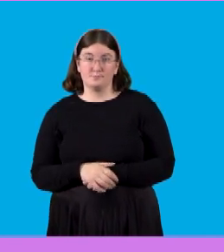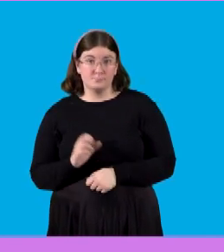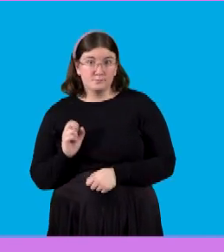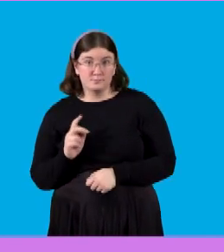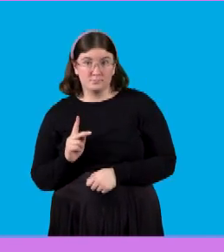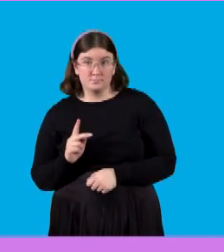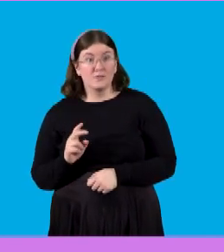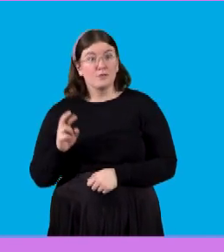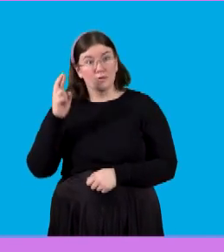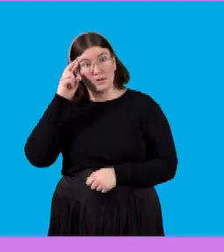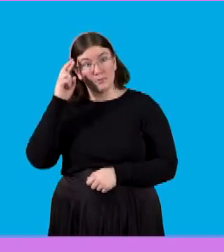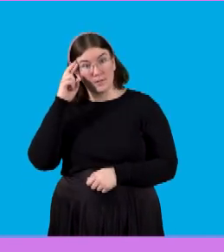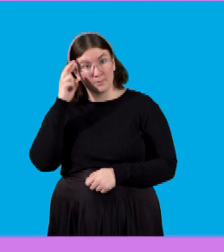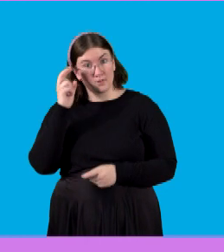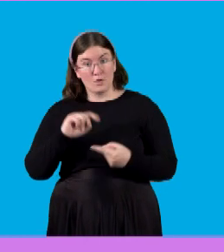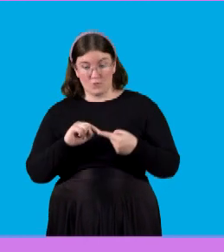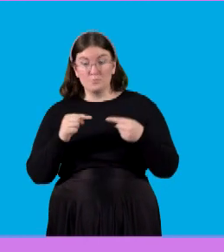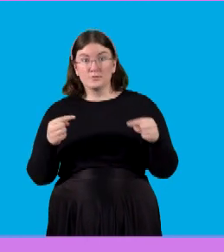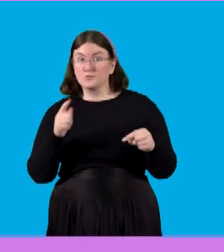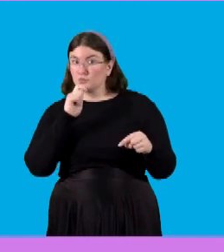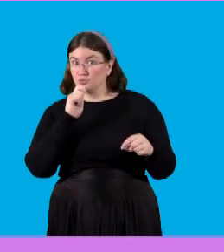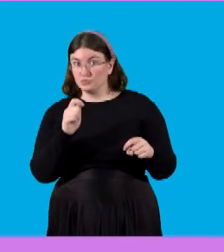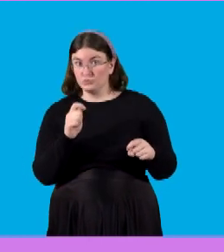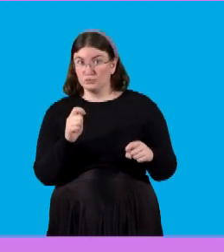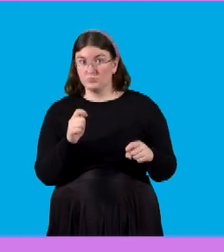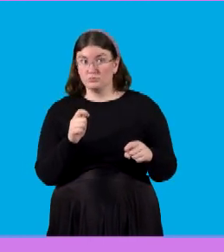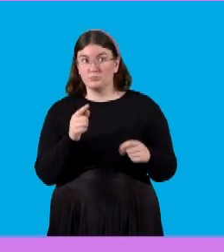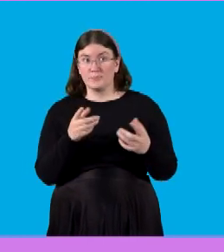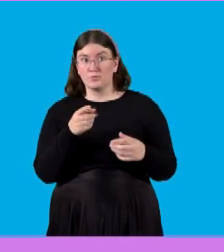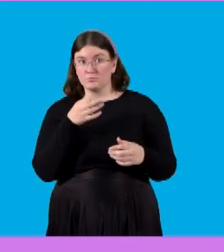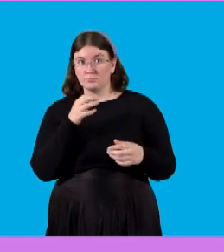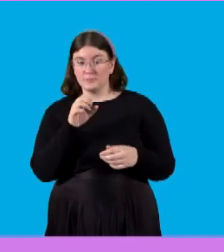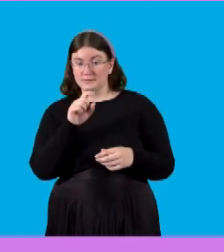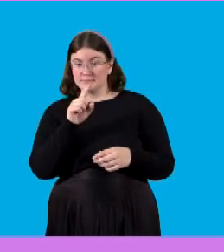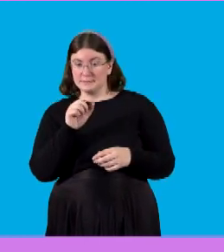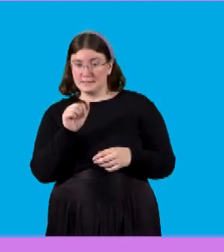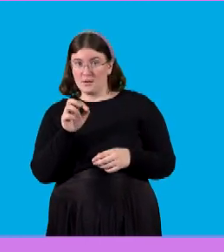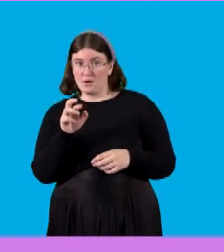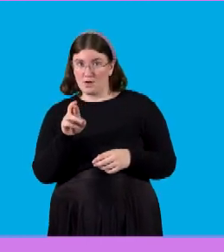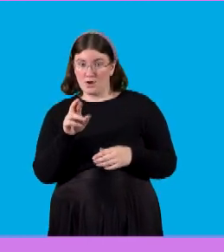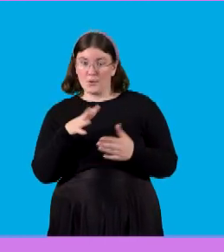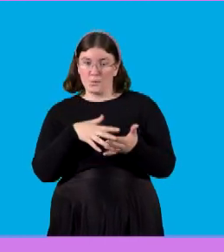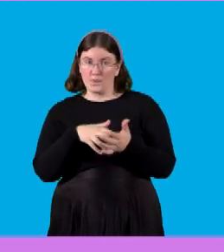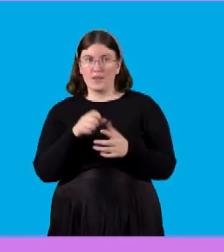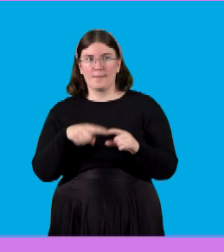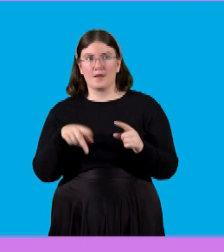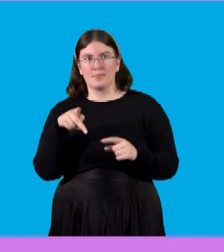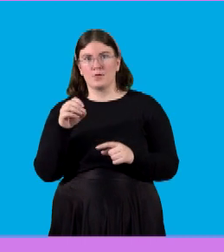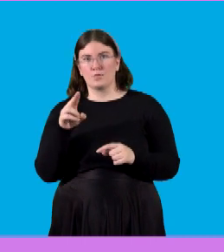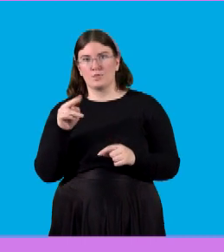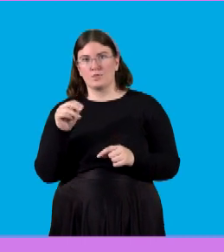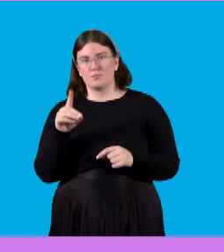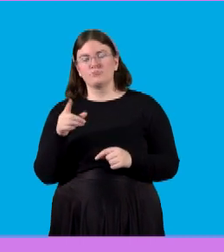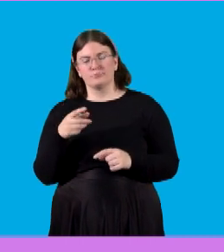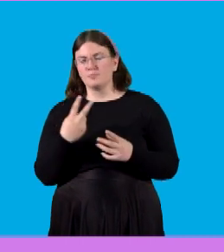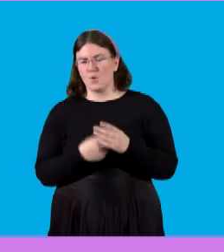rand. Okay, remember, opposite is also true. So if you indicate that South African rand is weaker than the pound,